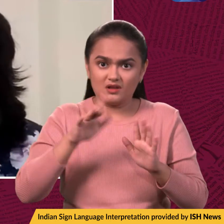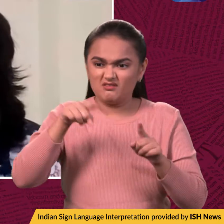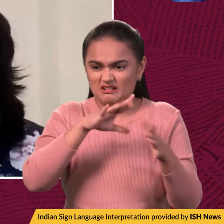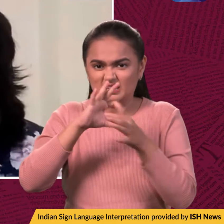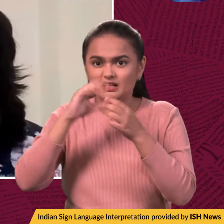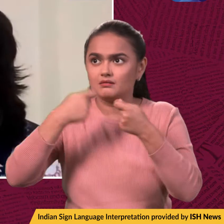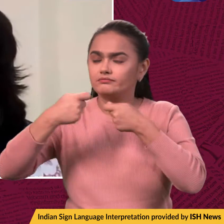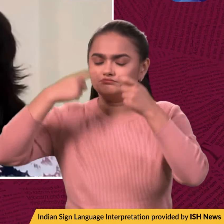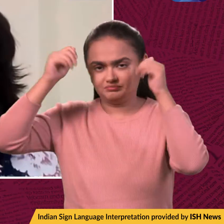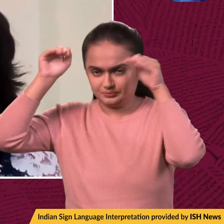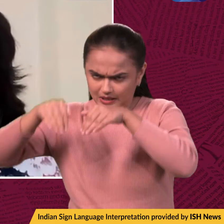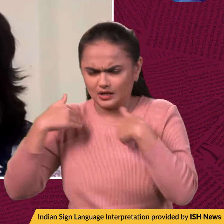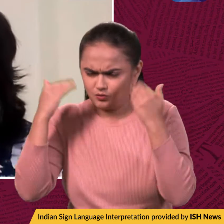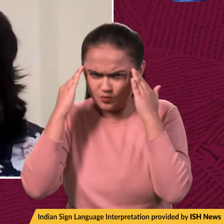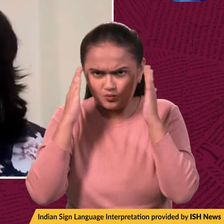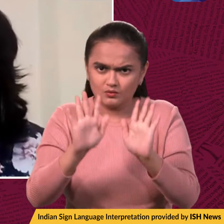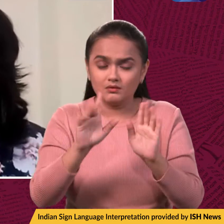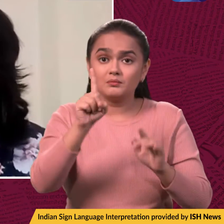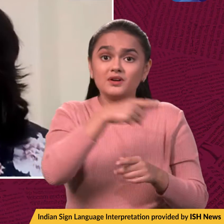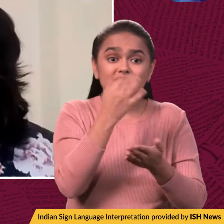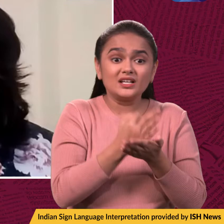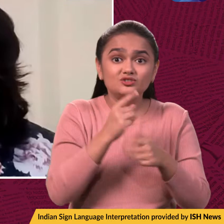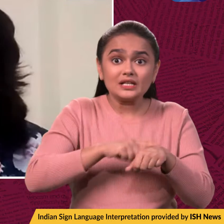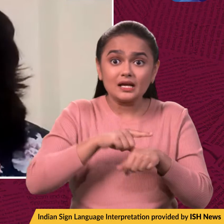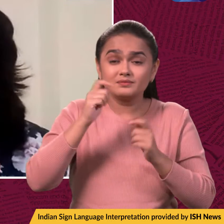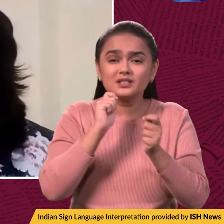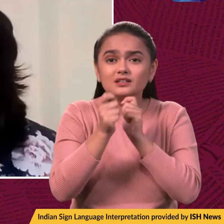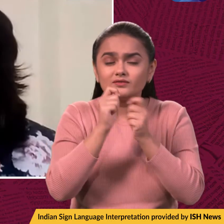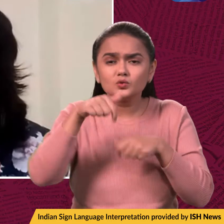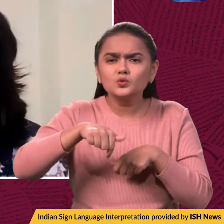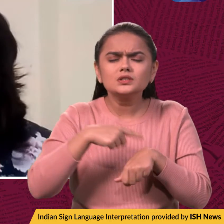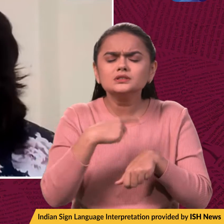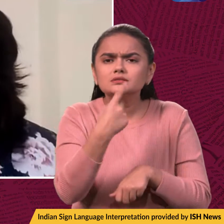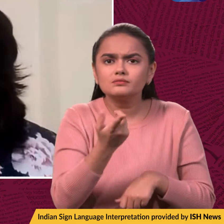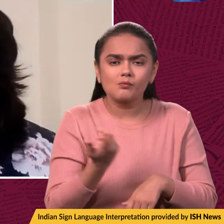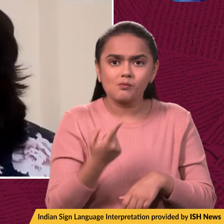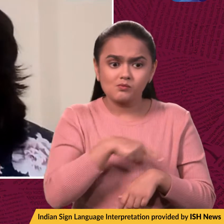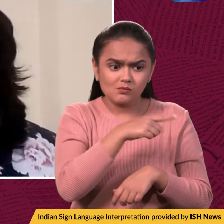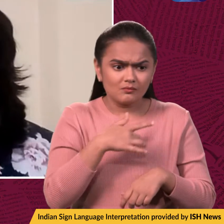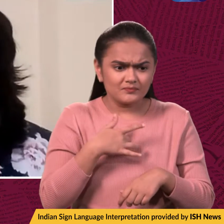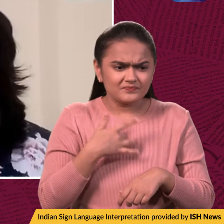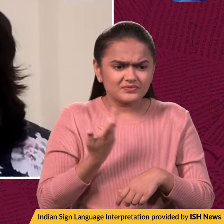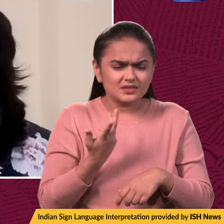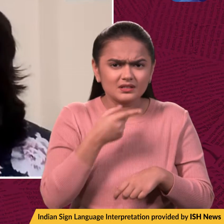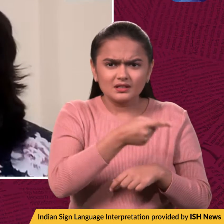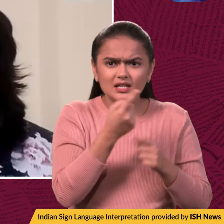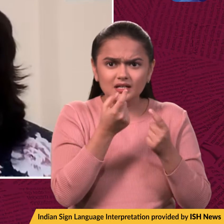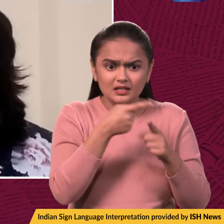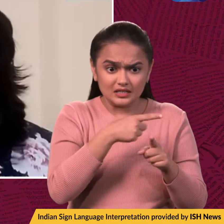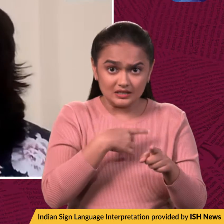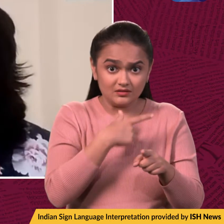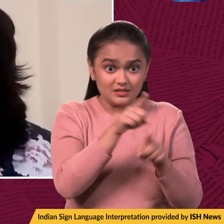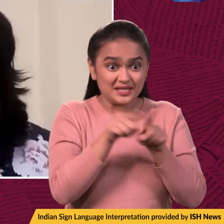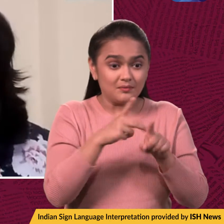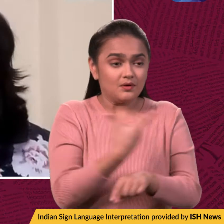markets. Moderna CEO told the Financial Times in an interview today, and I quote, "There is no world, I think, where the effectiveness